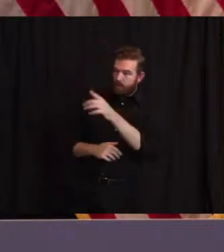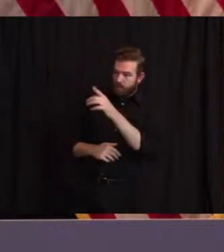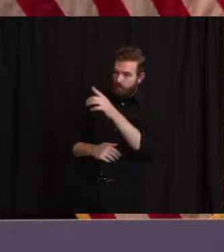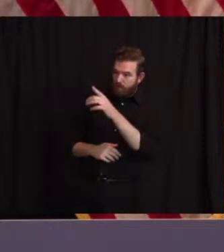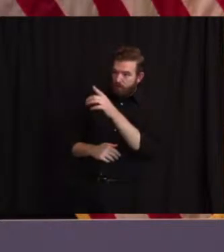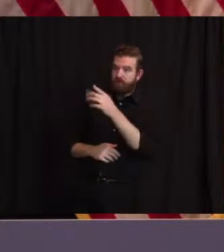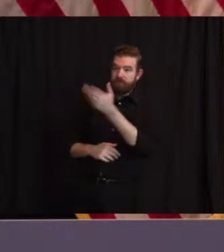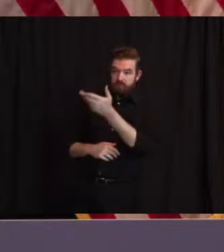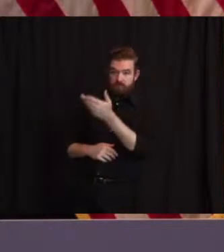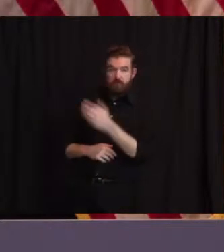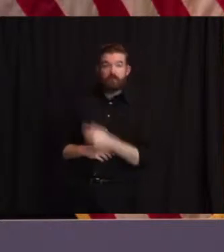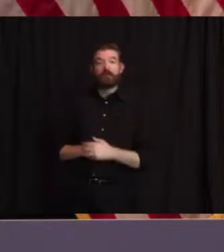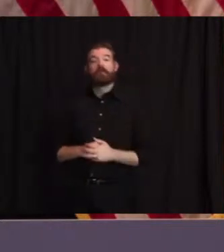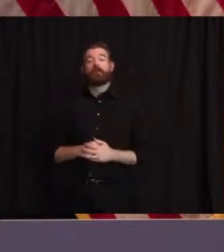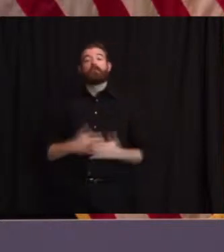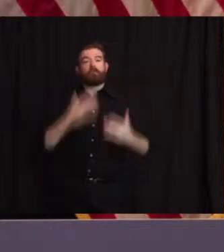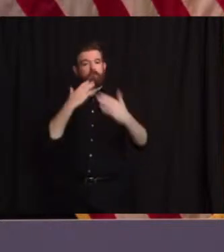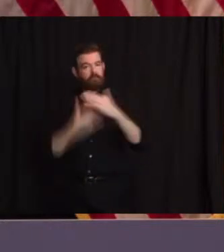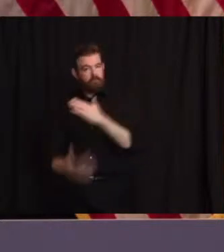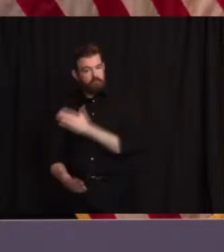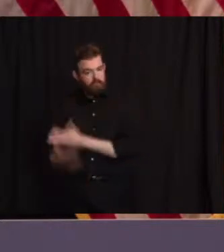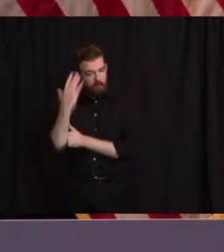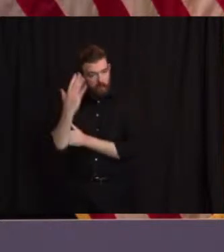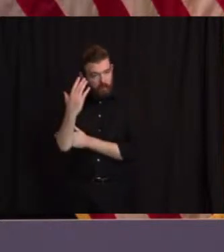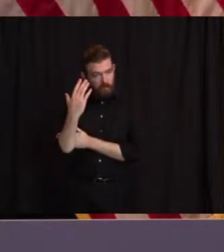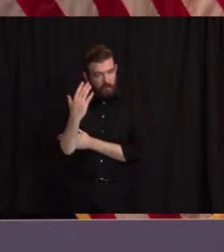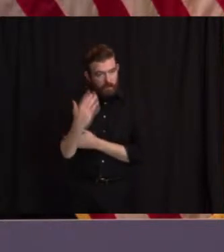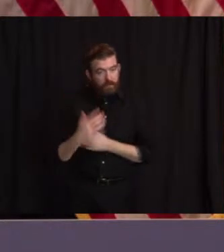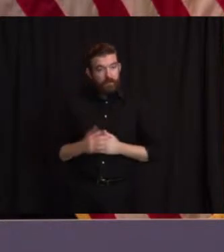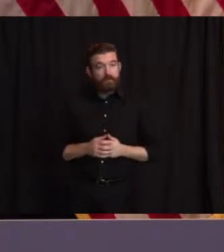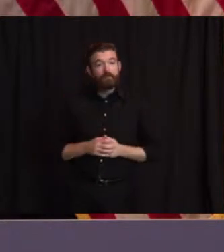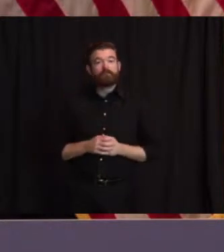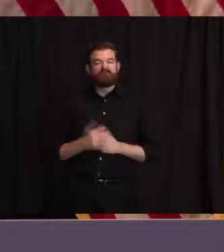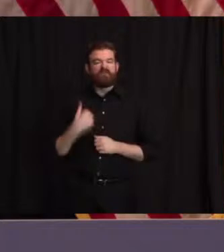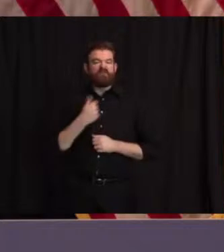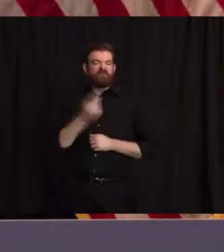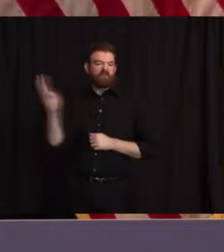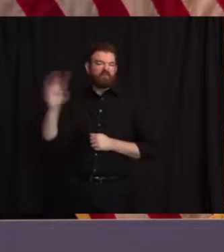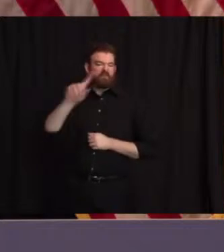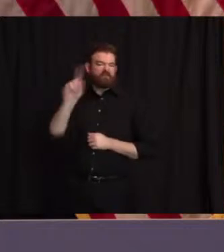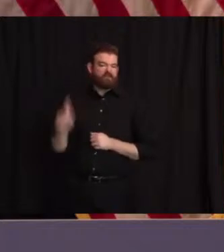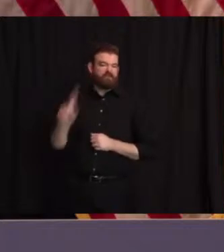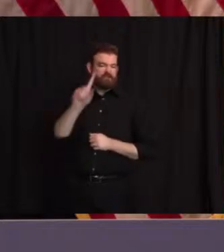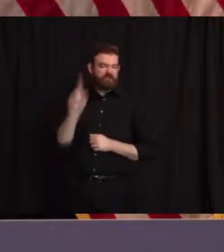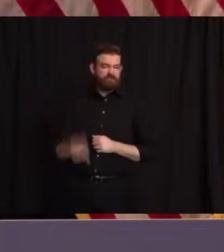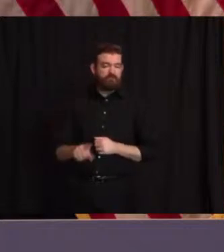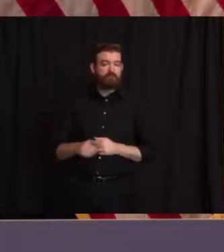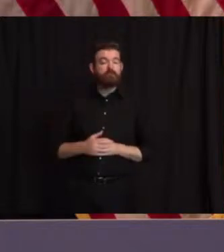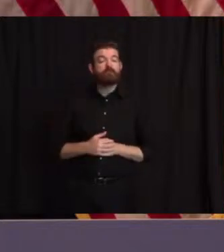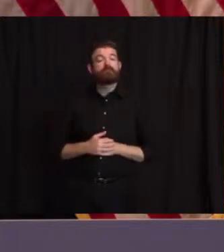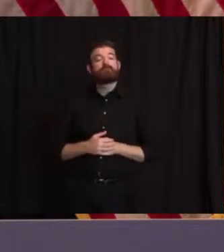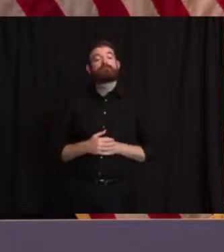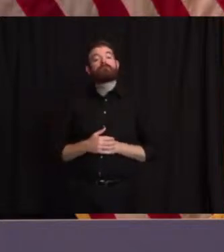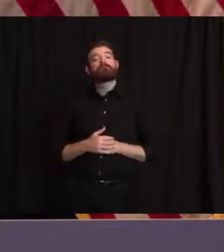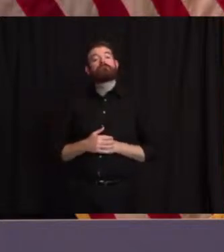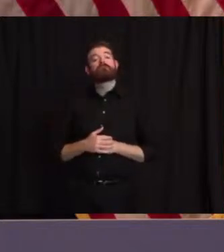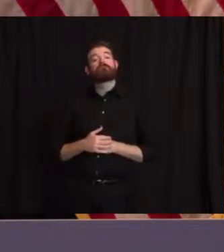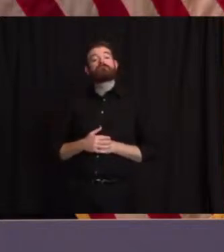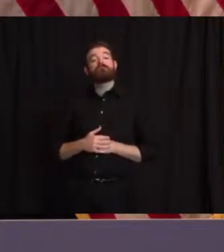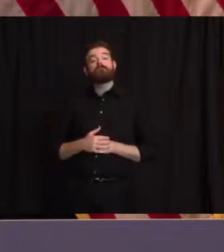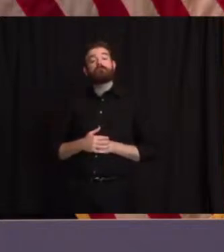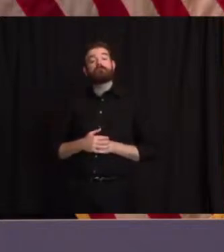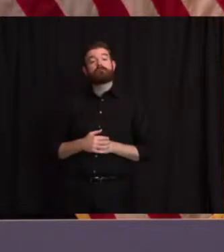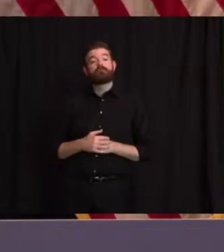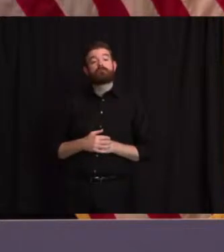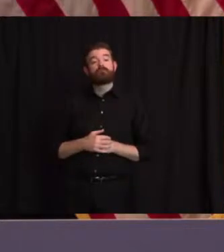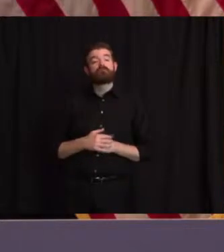I have a few from my colleagues at NJ Spotlight and NJTV. Have you gotten updated outbreak plans at this point from all the long-term care facilities,